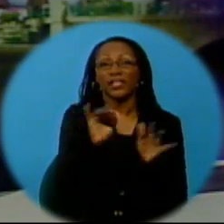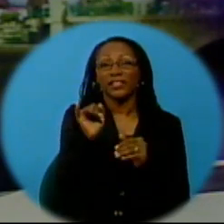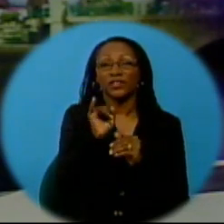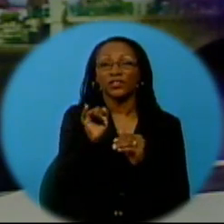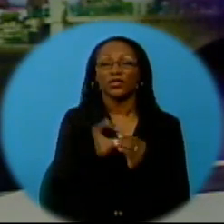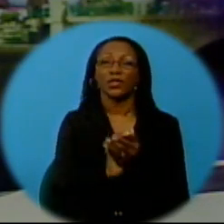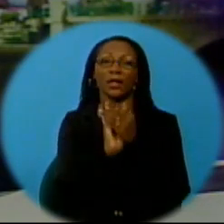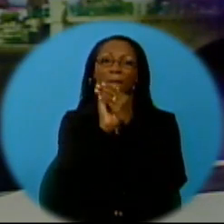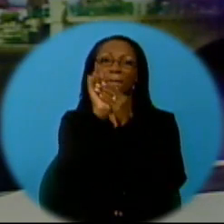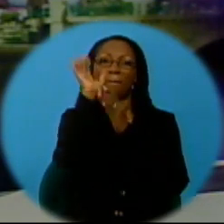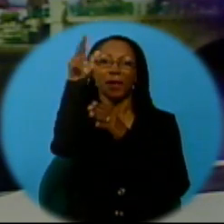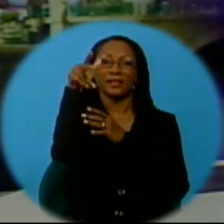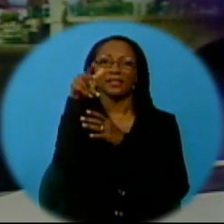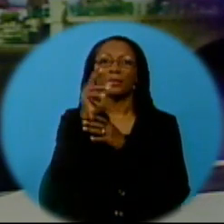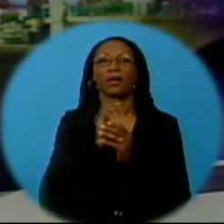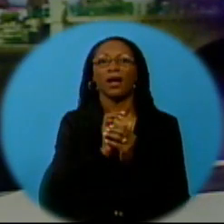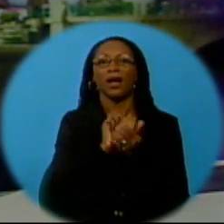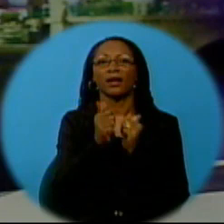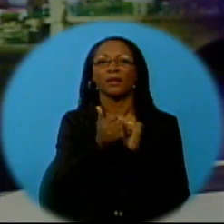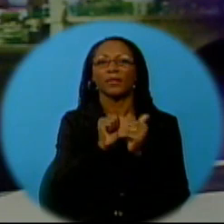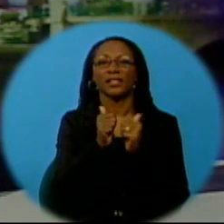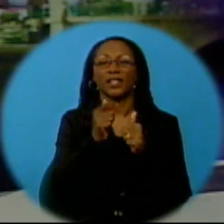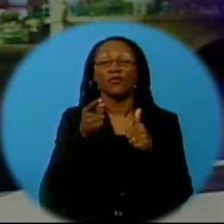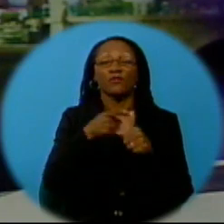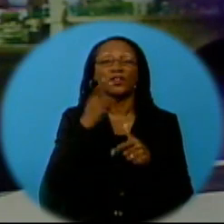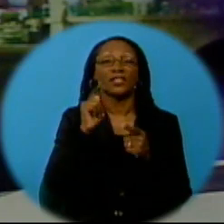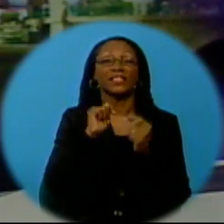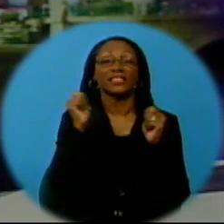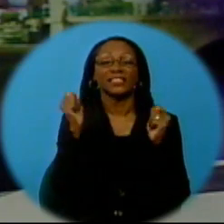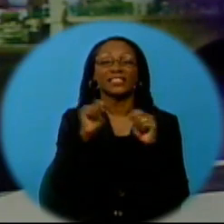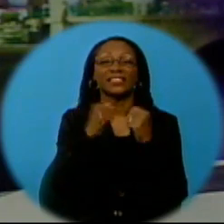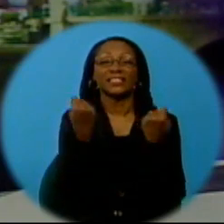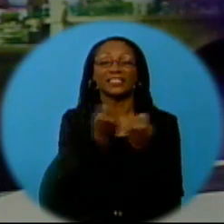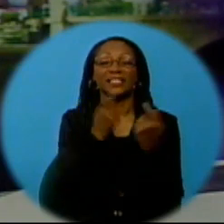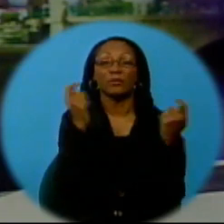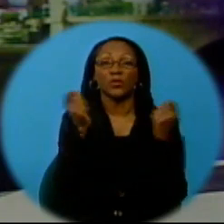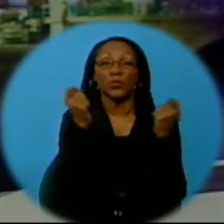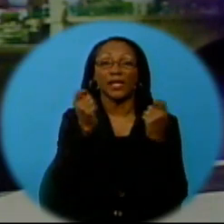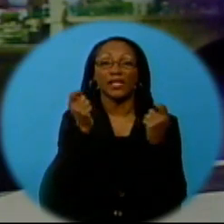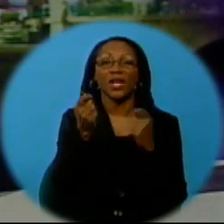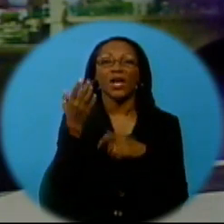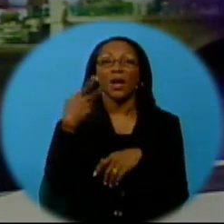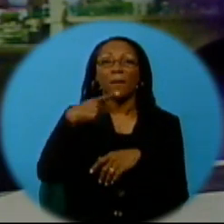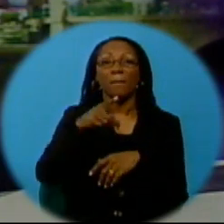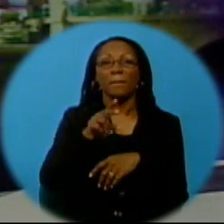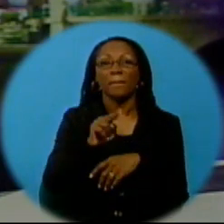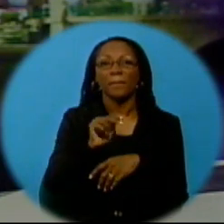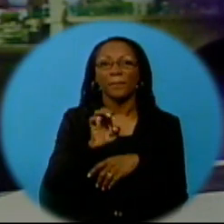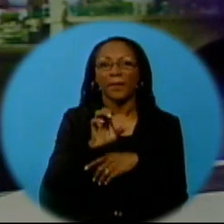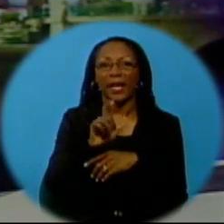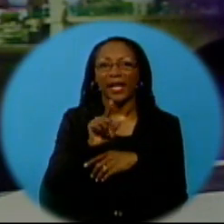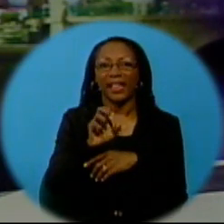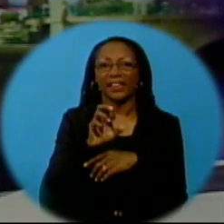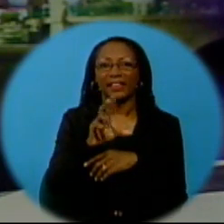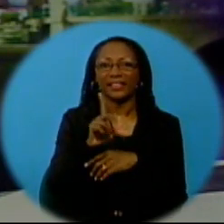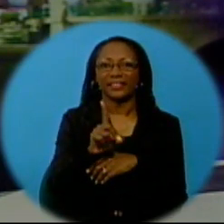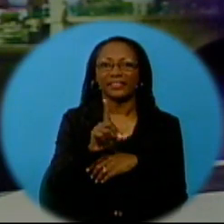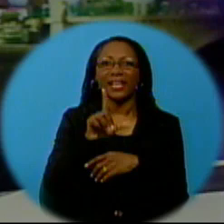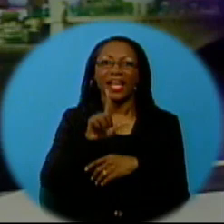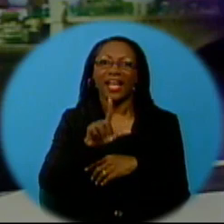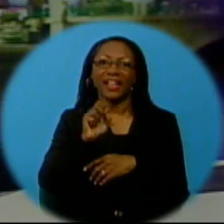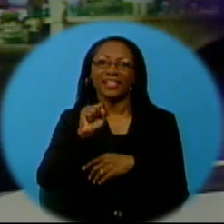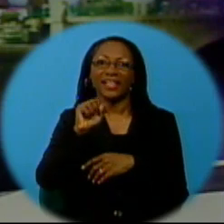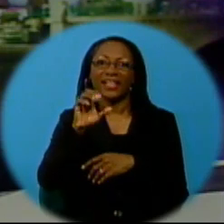League. And who's the first team to beat the defending champs? Well, it's small to pylons. Playing at community college in their latest game, LSC went down